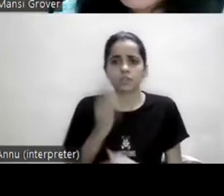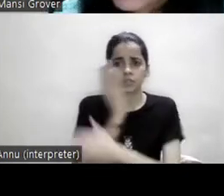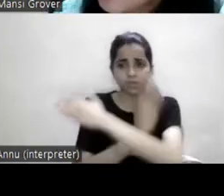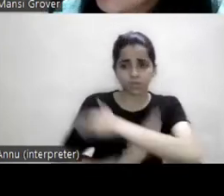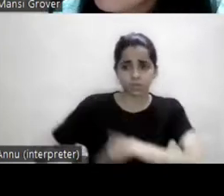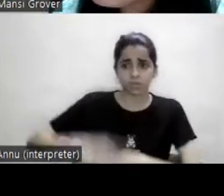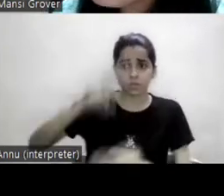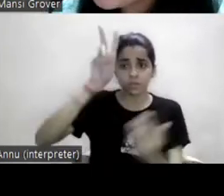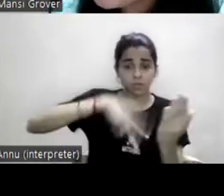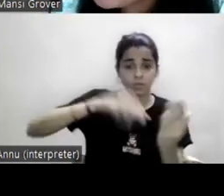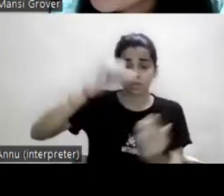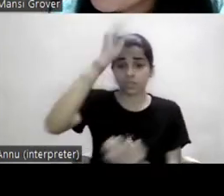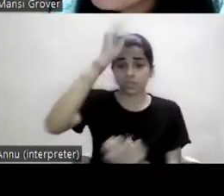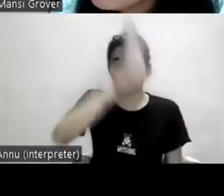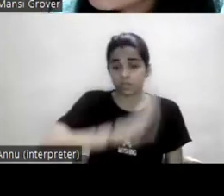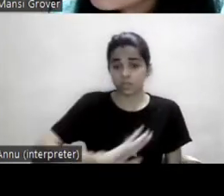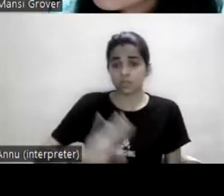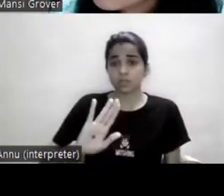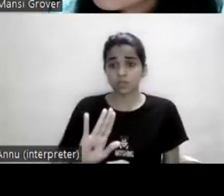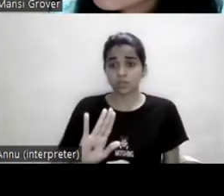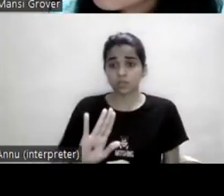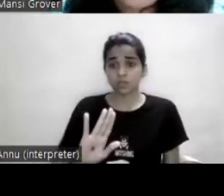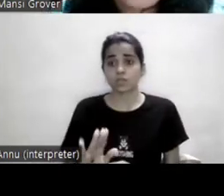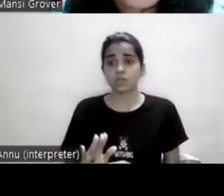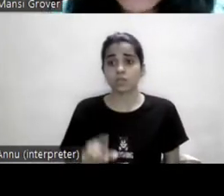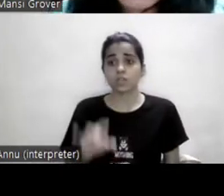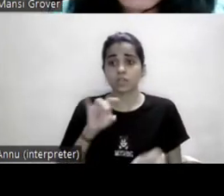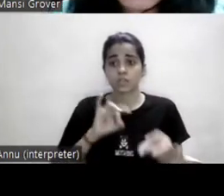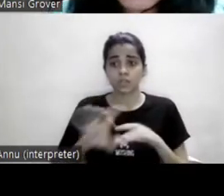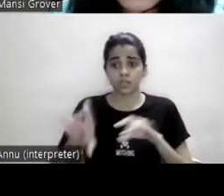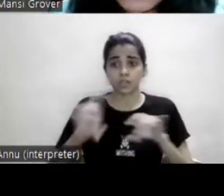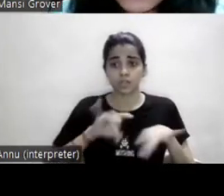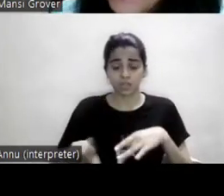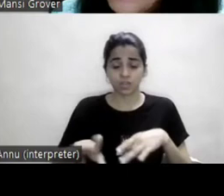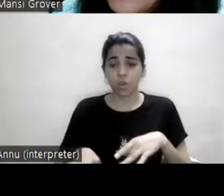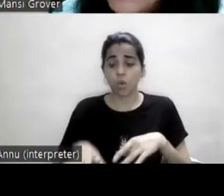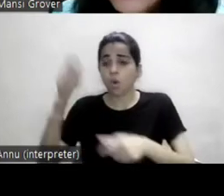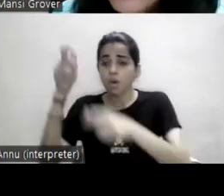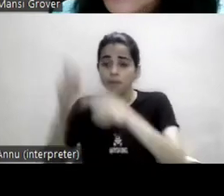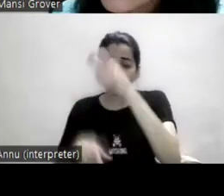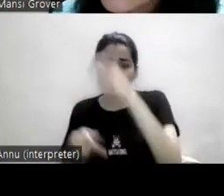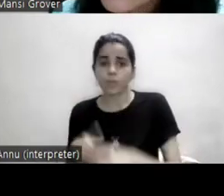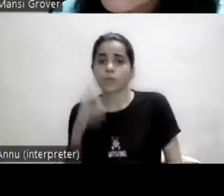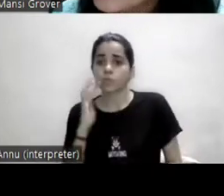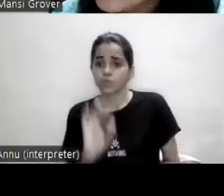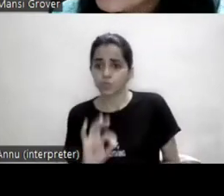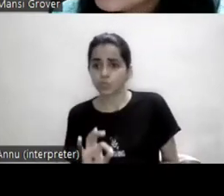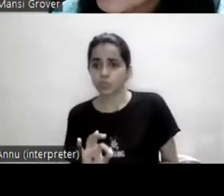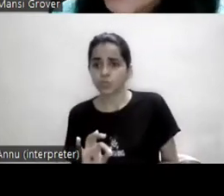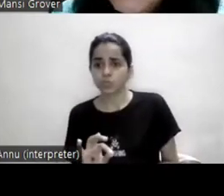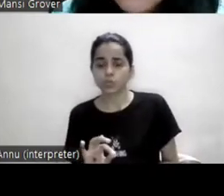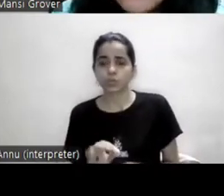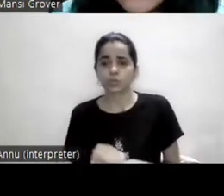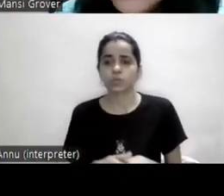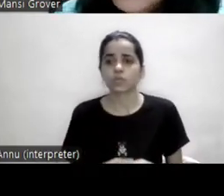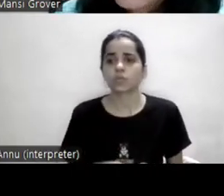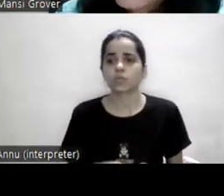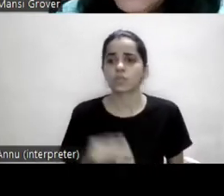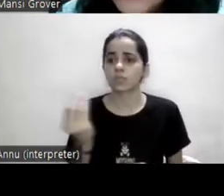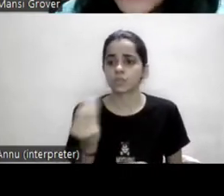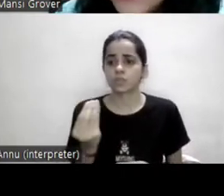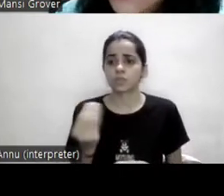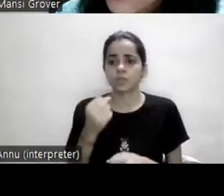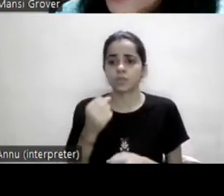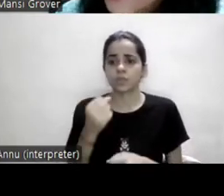Studies in India, Global Discourses, Local Realities. And I tried to find its ebook, but it's